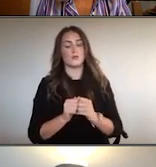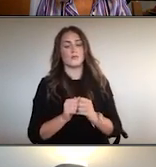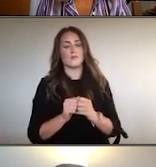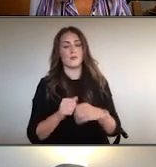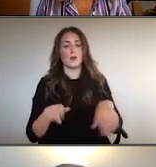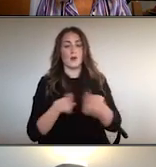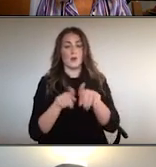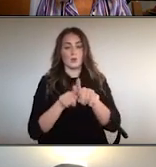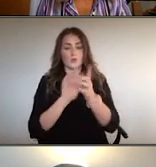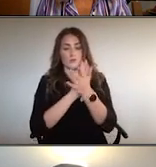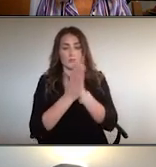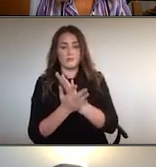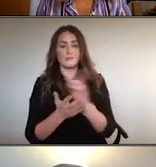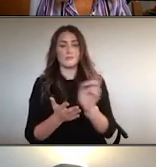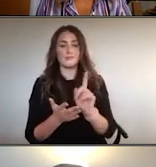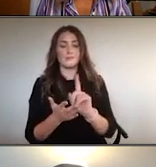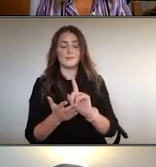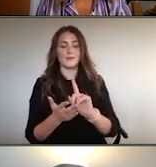existing